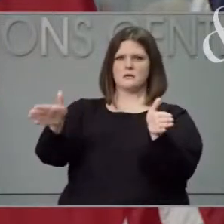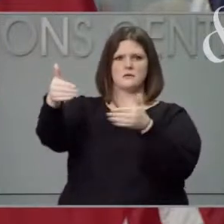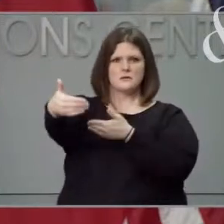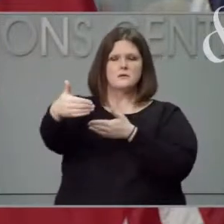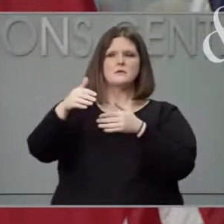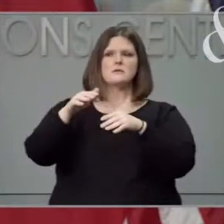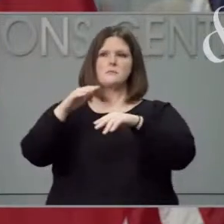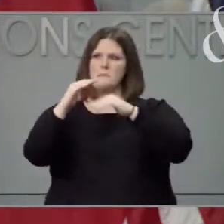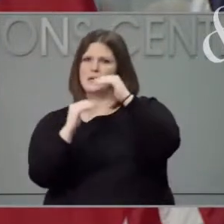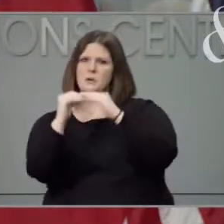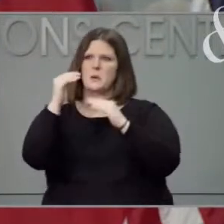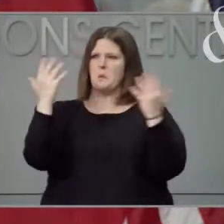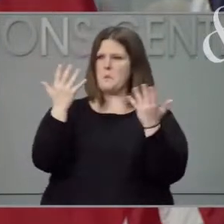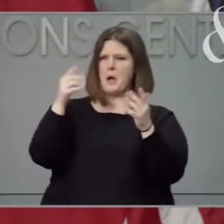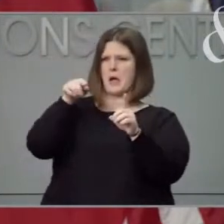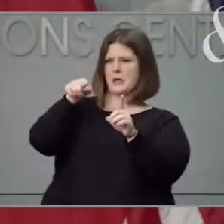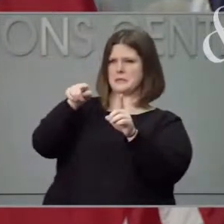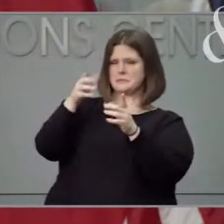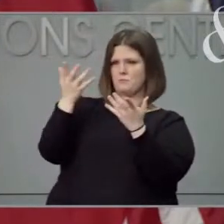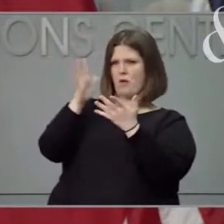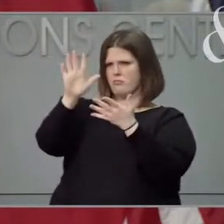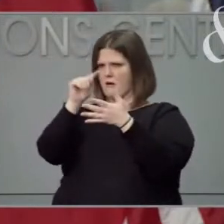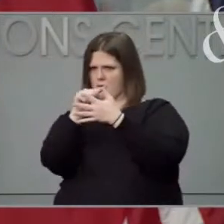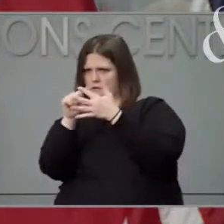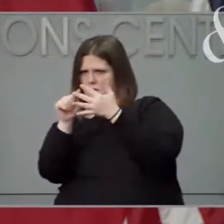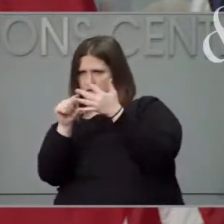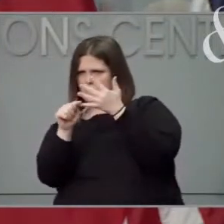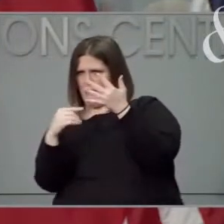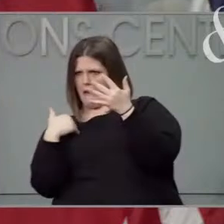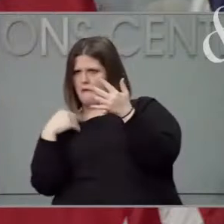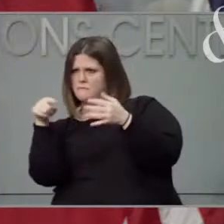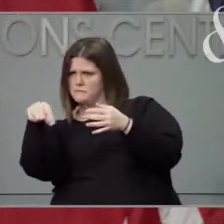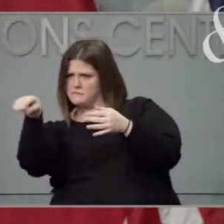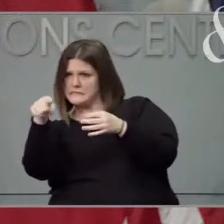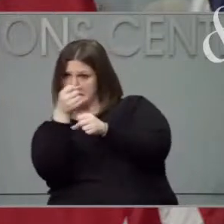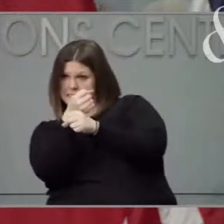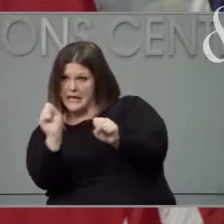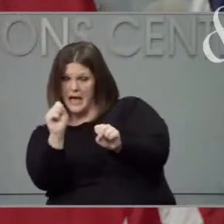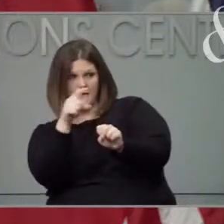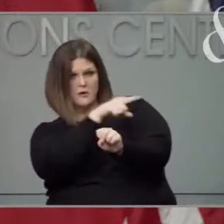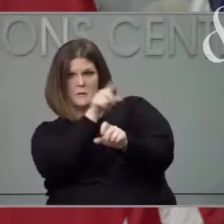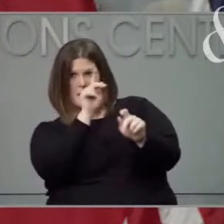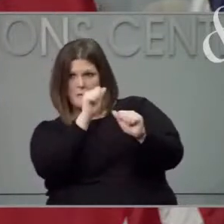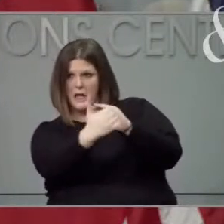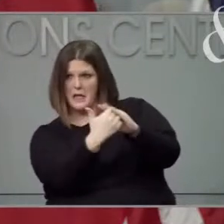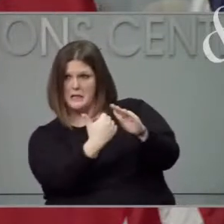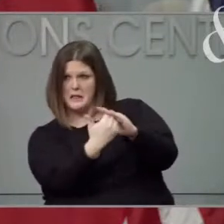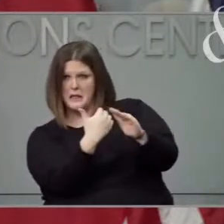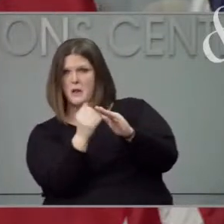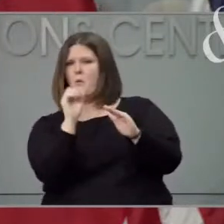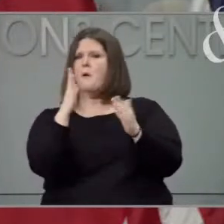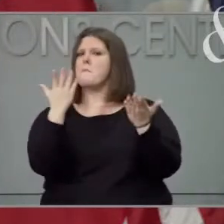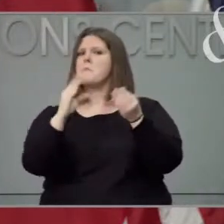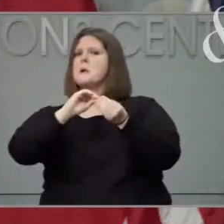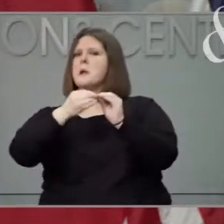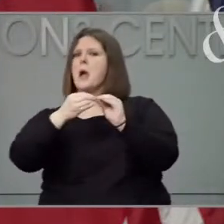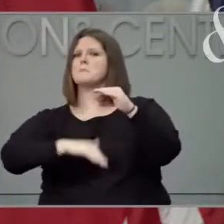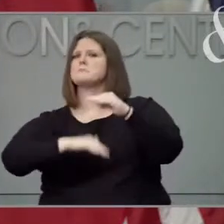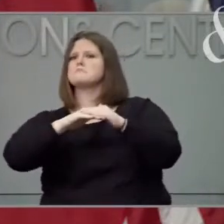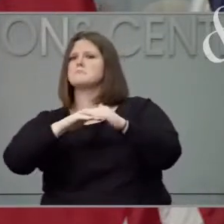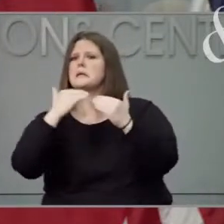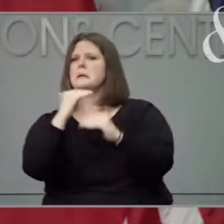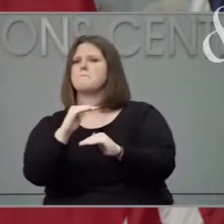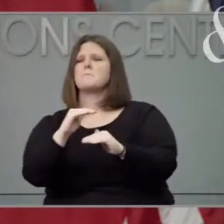at what's safe for the public and whether that has to be limited in terms of the number of individuals who can be in